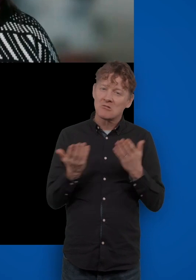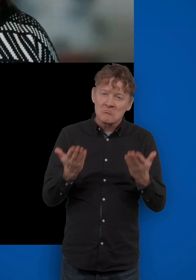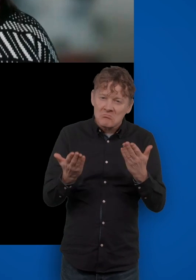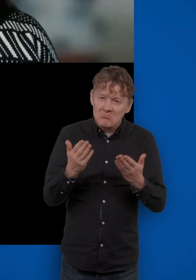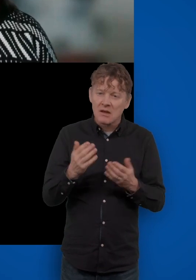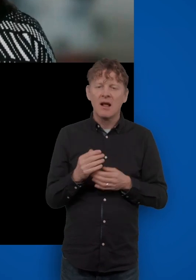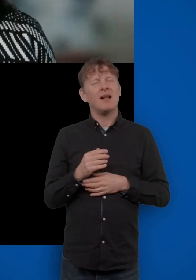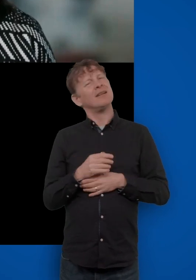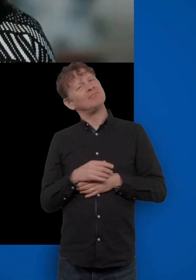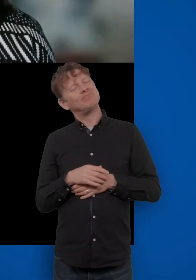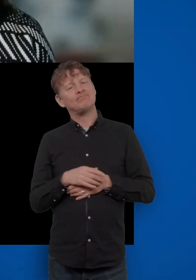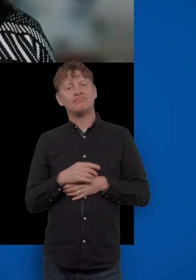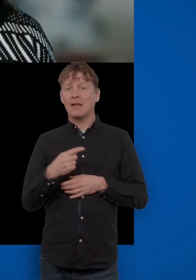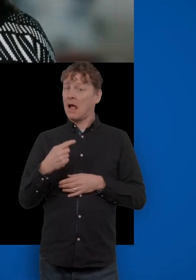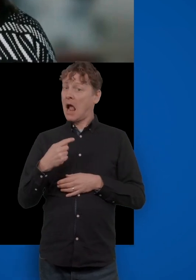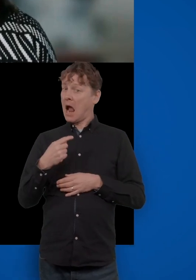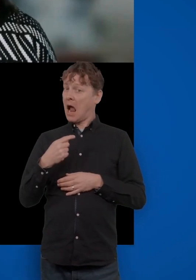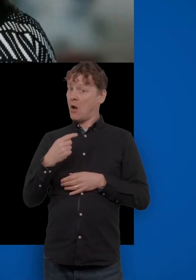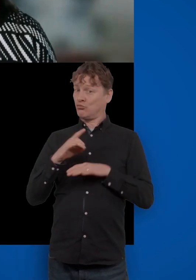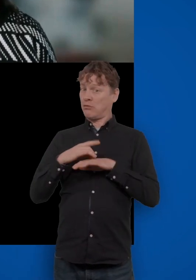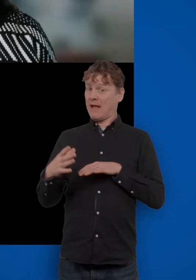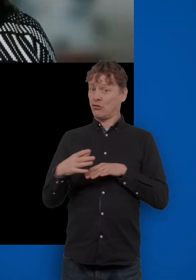I feel like, as to the best of my knowledge,